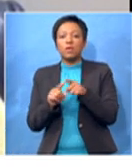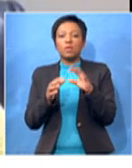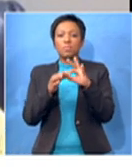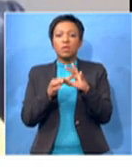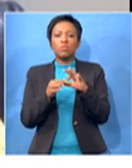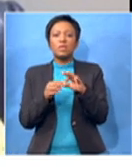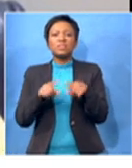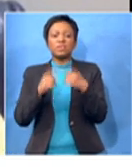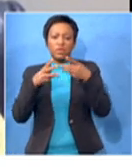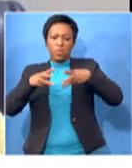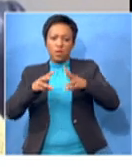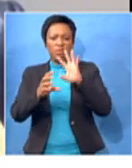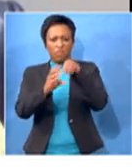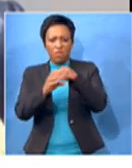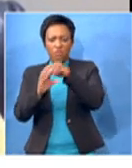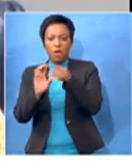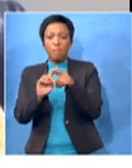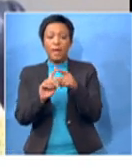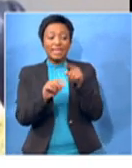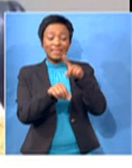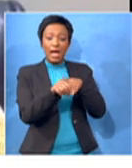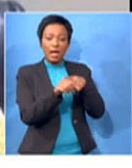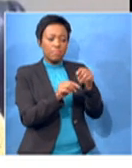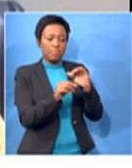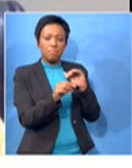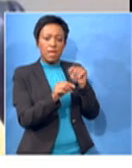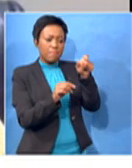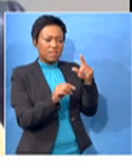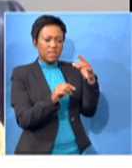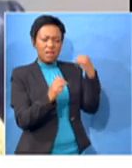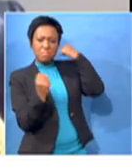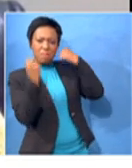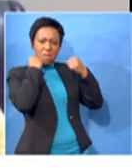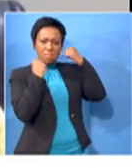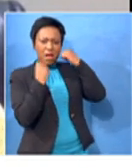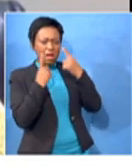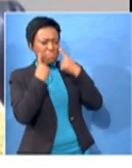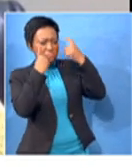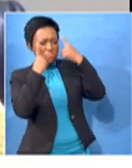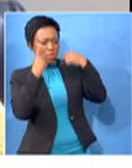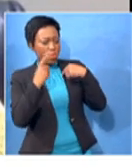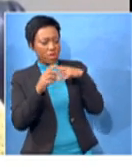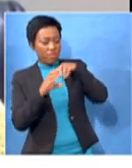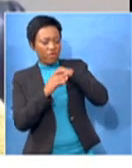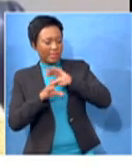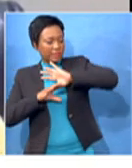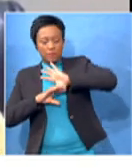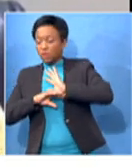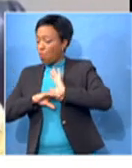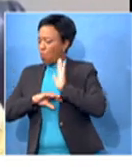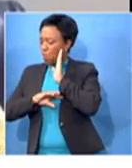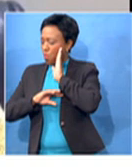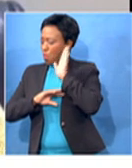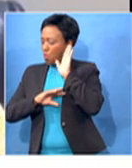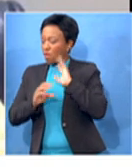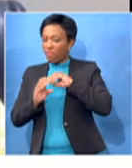different way. But when it comes to violence, when they are violated, we tend to not want to get involved. What all of us is